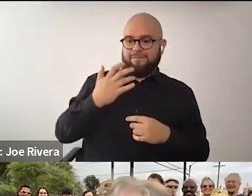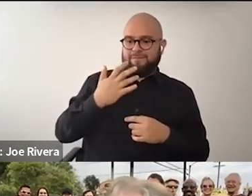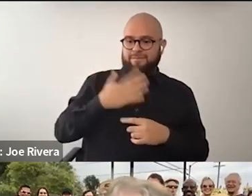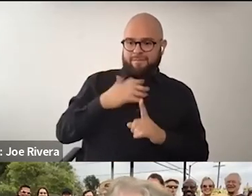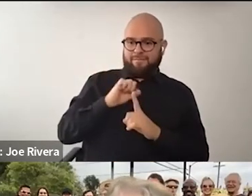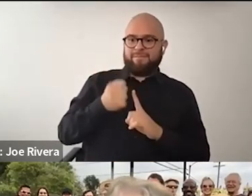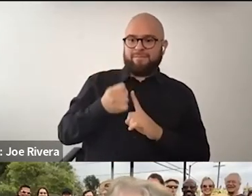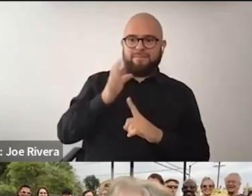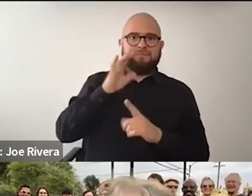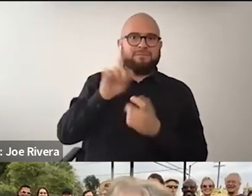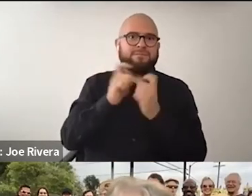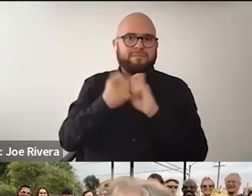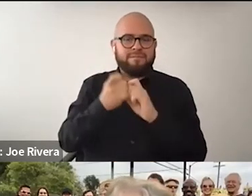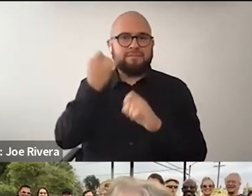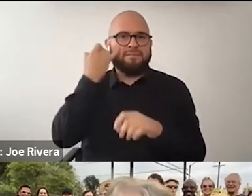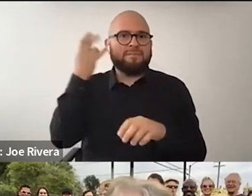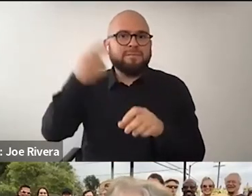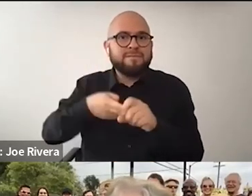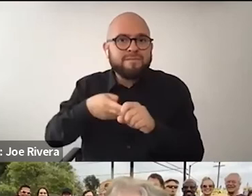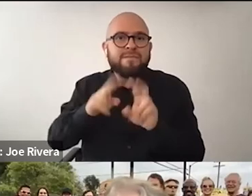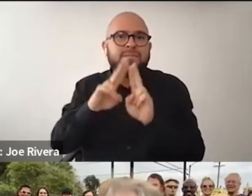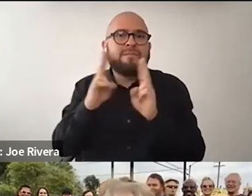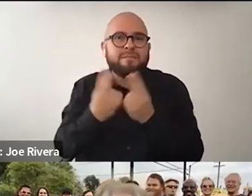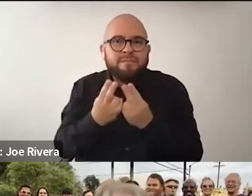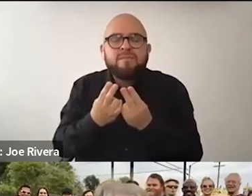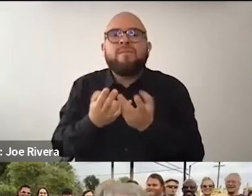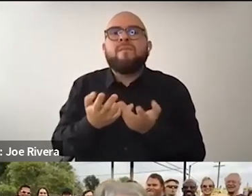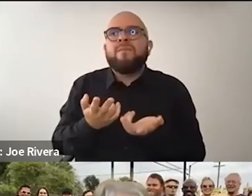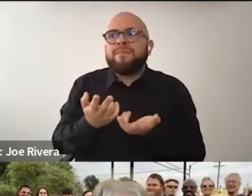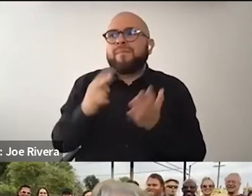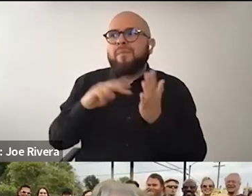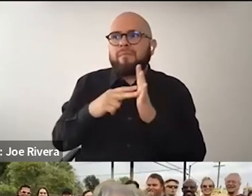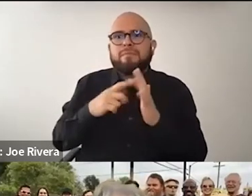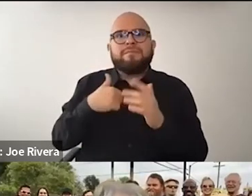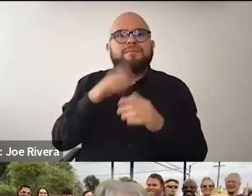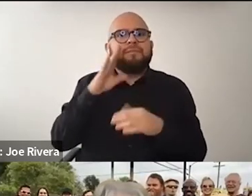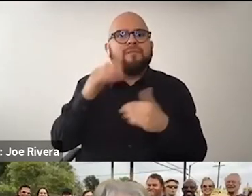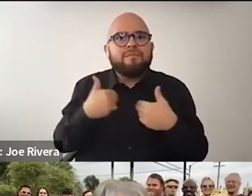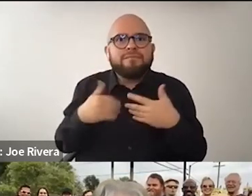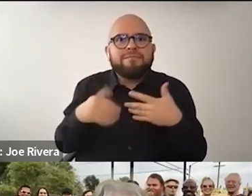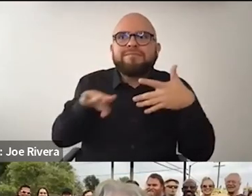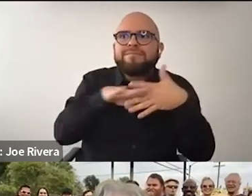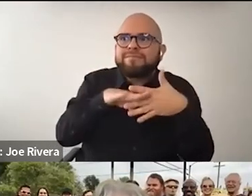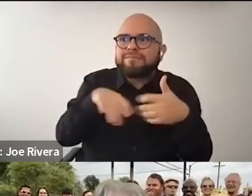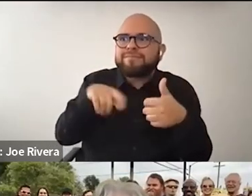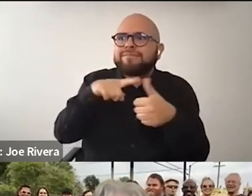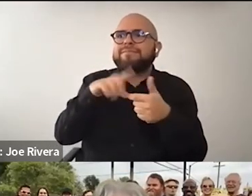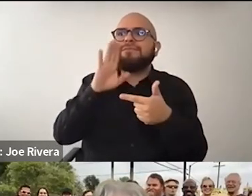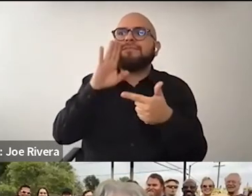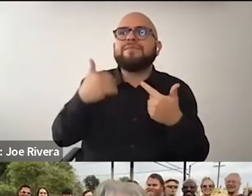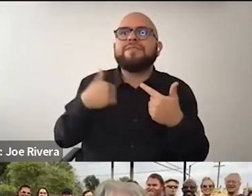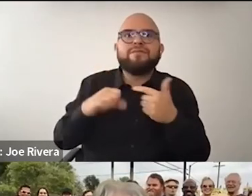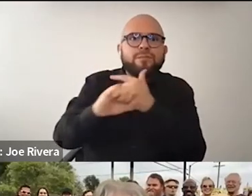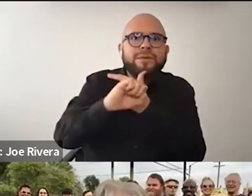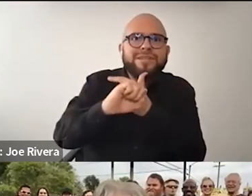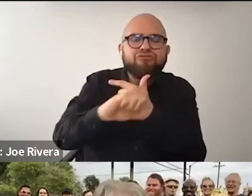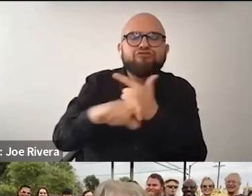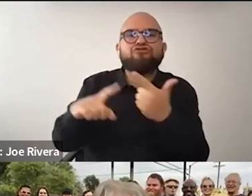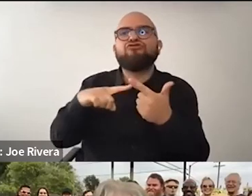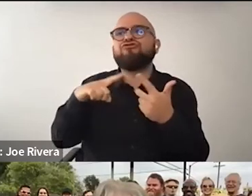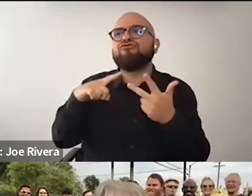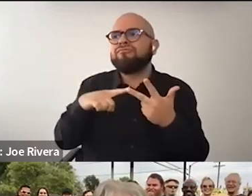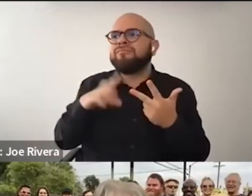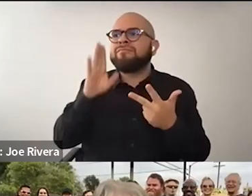They would get breaks in their work. They would have protections. They would have all kinds of, the good things of